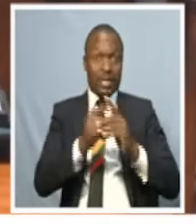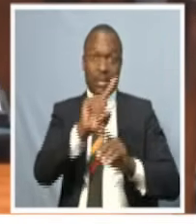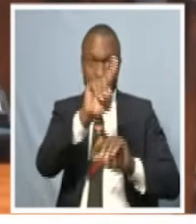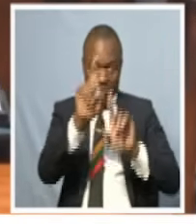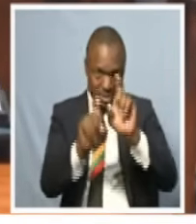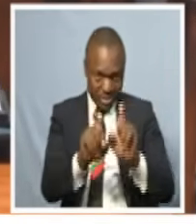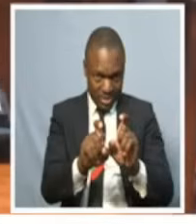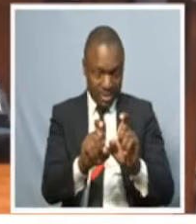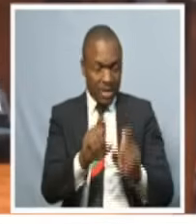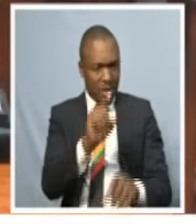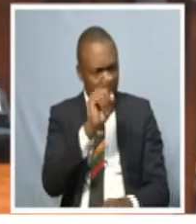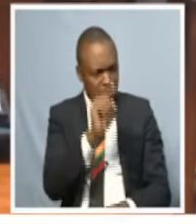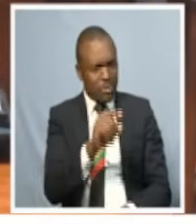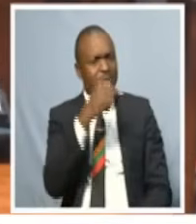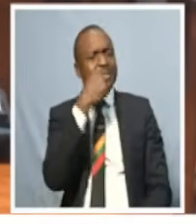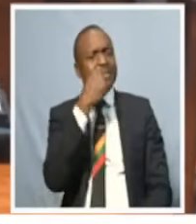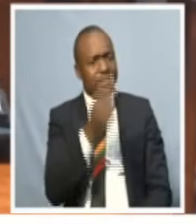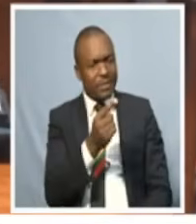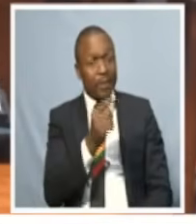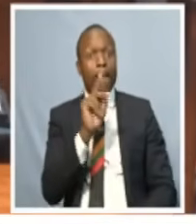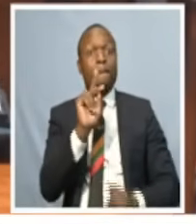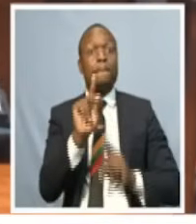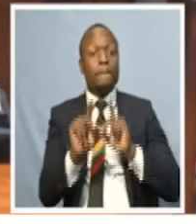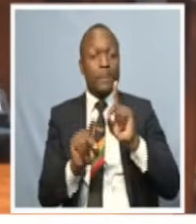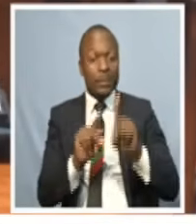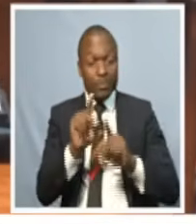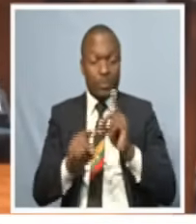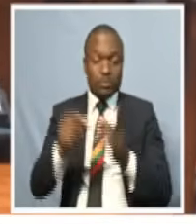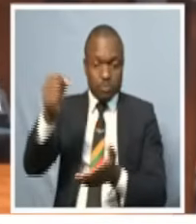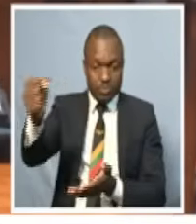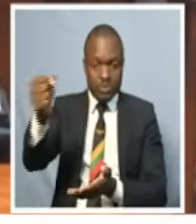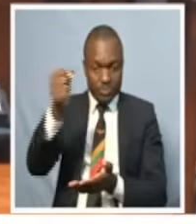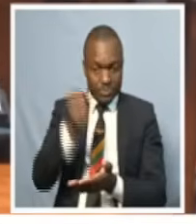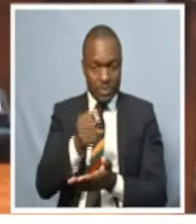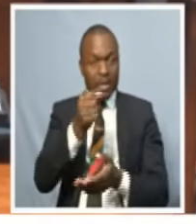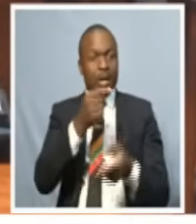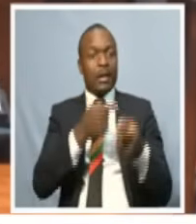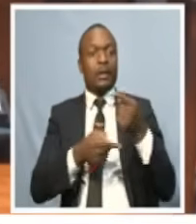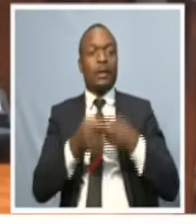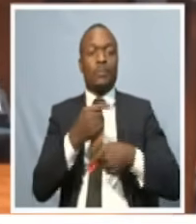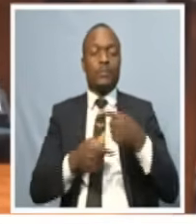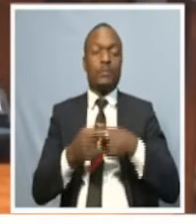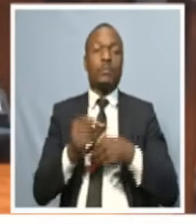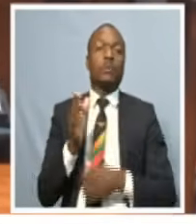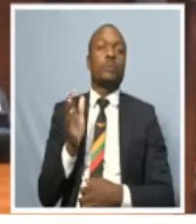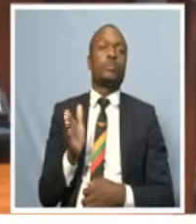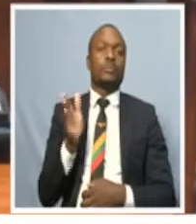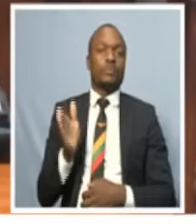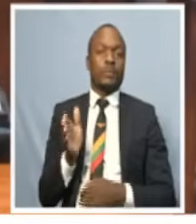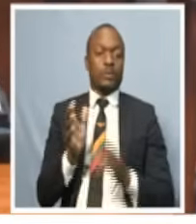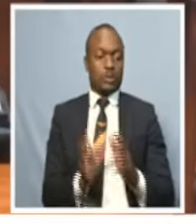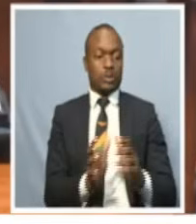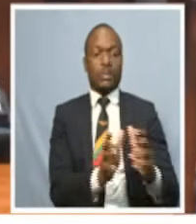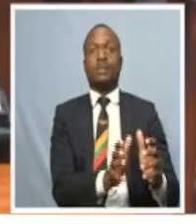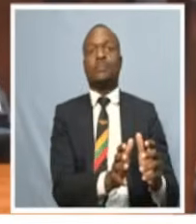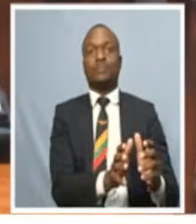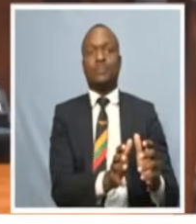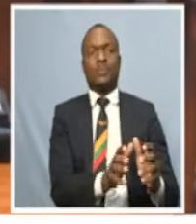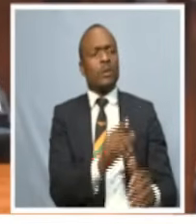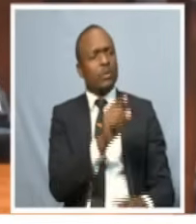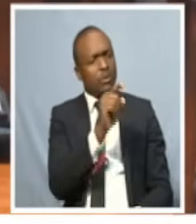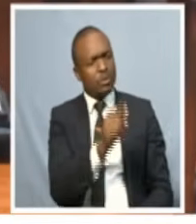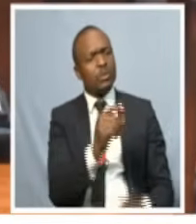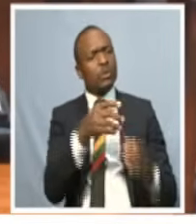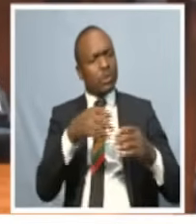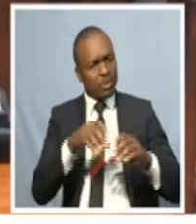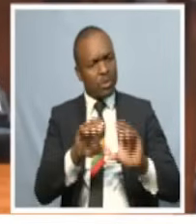you clearly mentioned that the people that were employed were coming from the UPND side. Then you